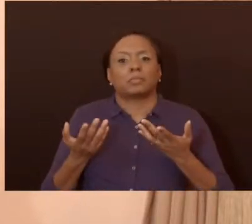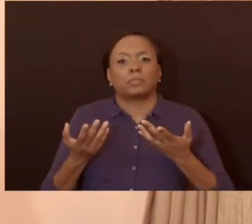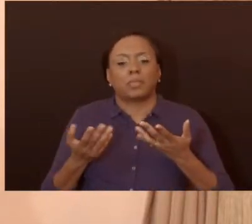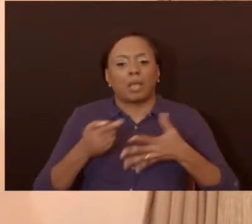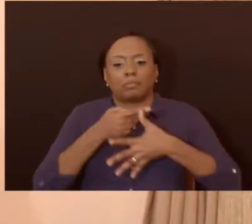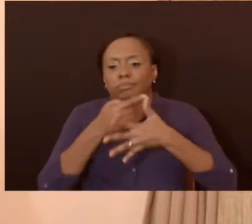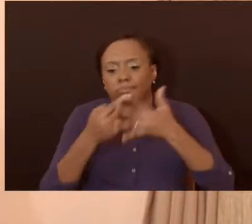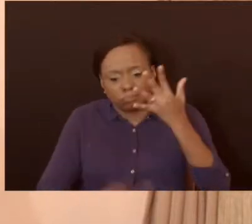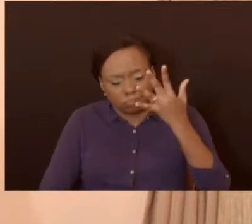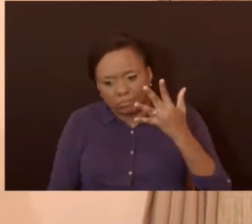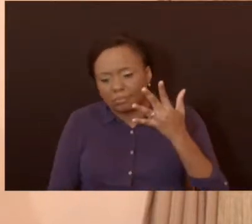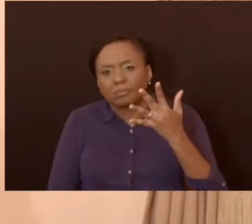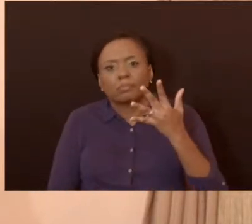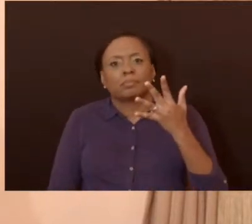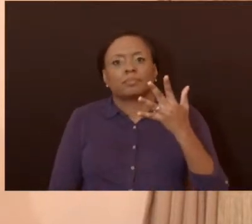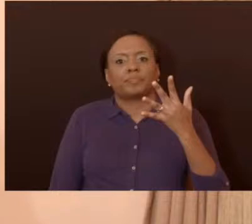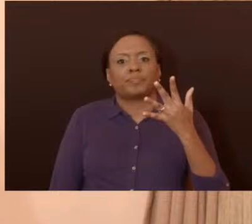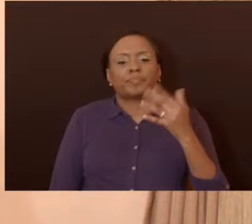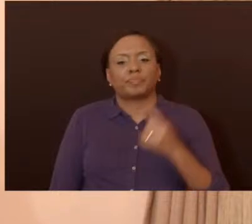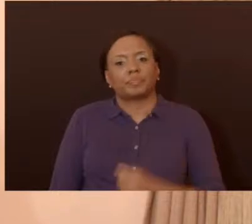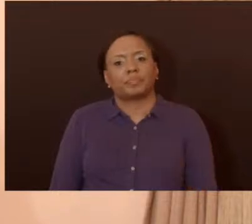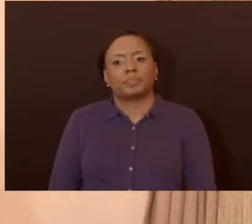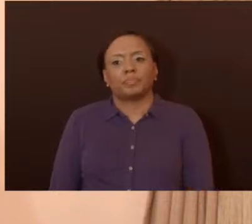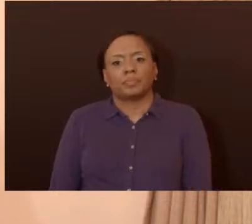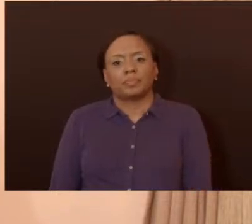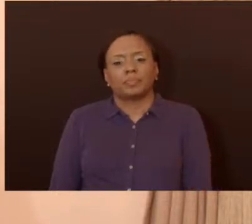older case. Of those we've had,